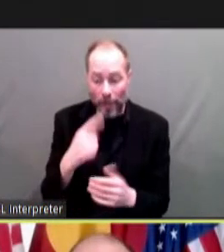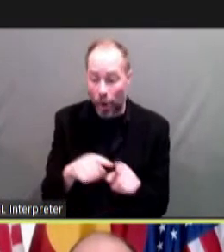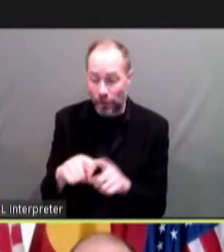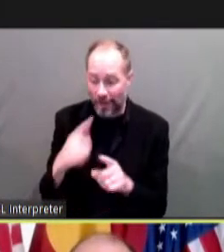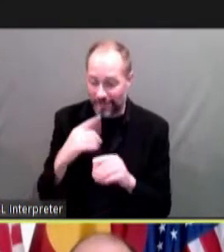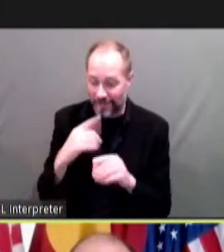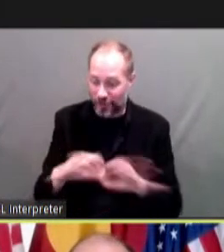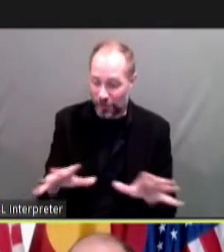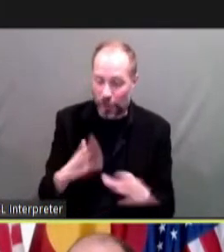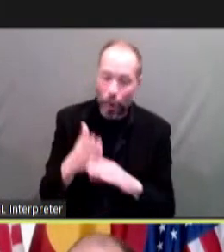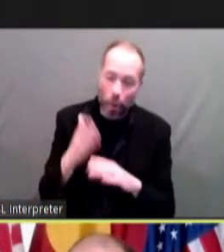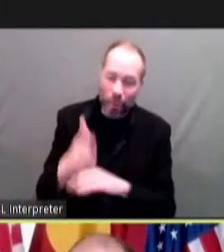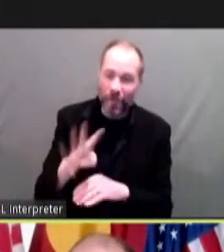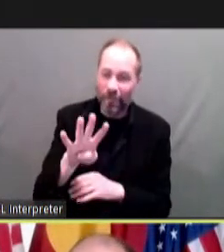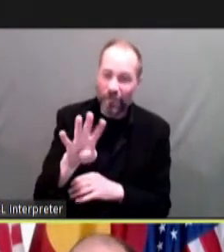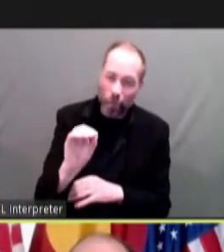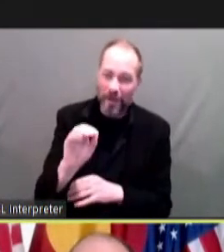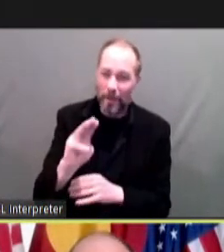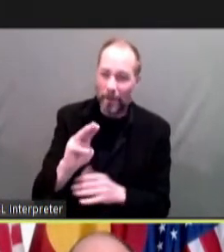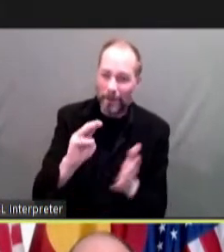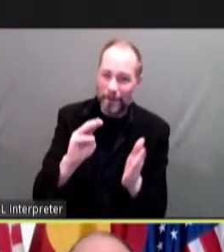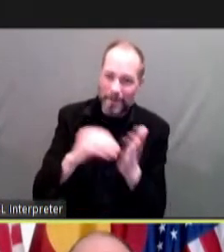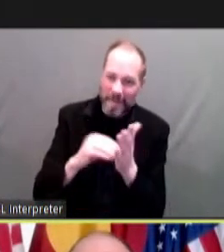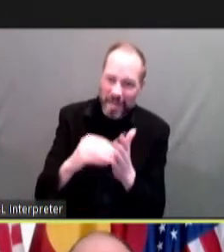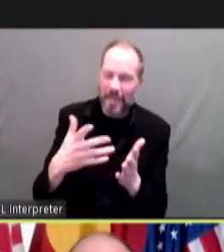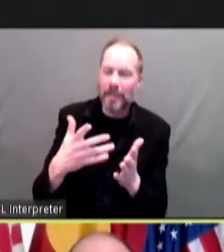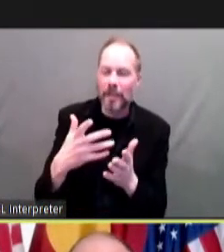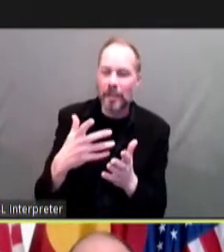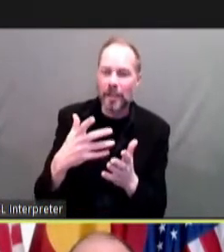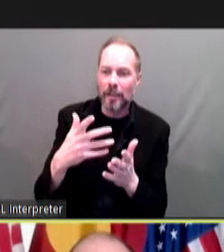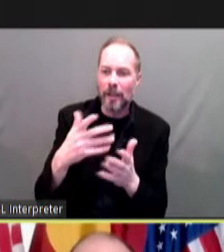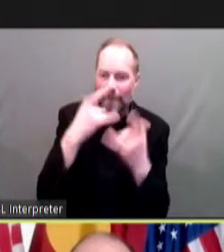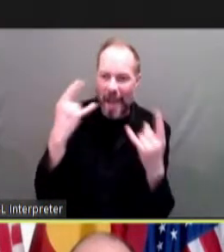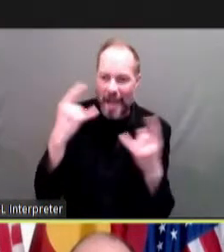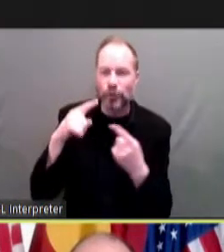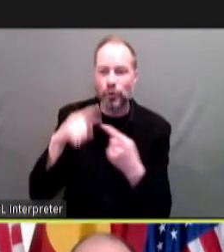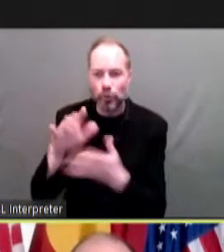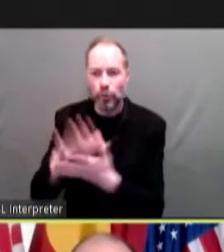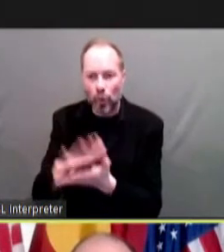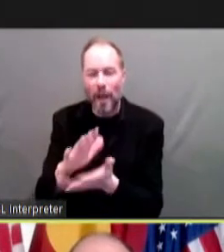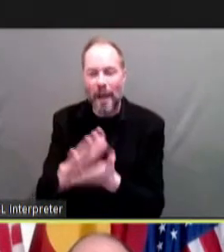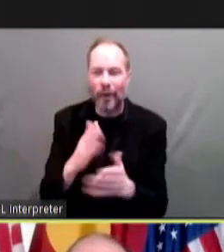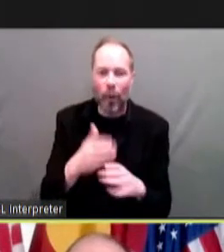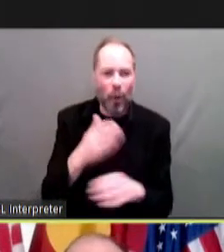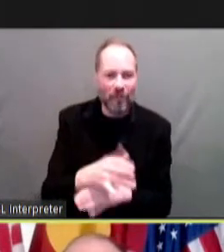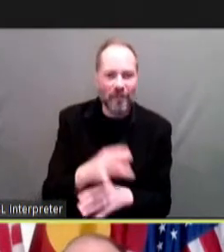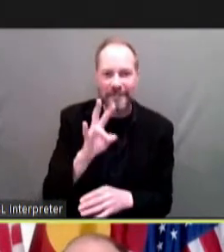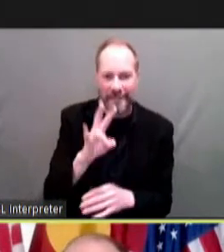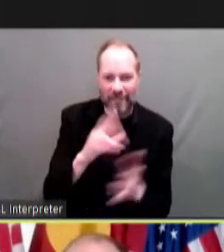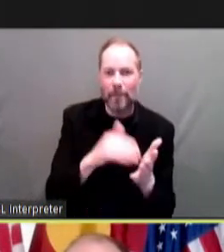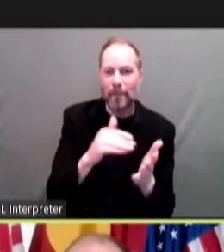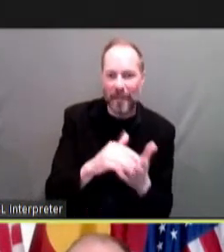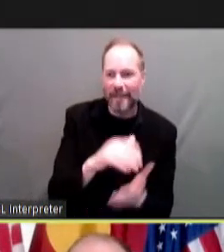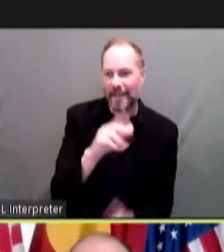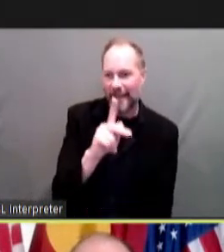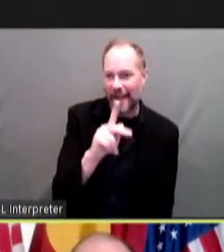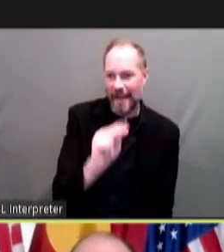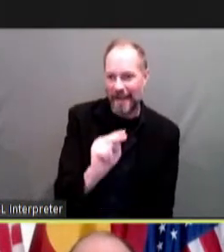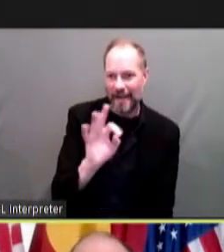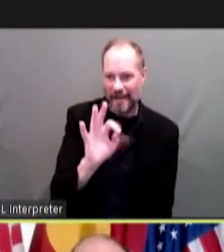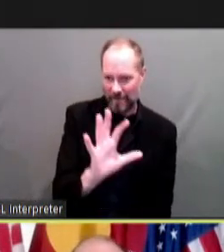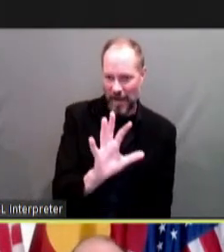40 million surgical masks to schools and more than 7.5 million KN95s, including more than 4